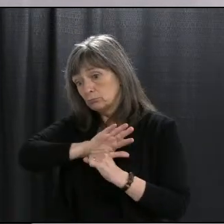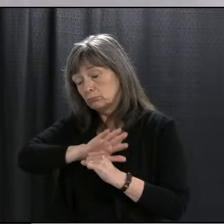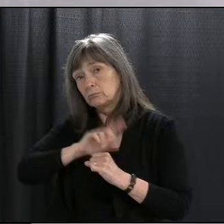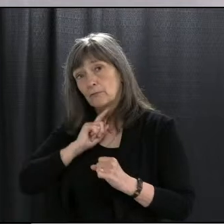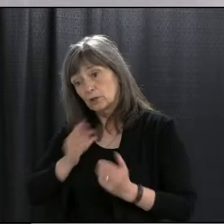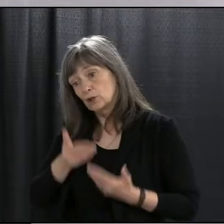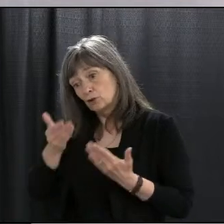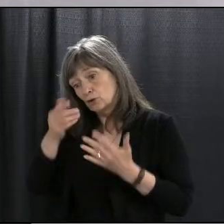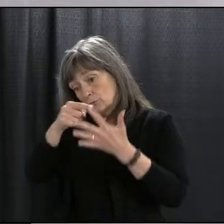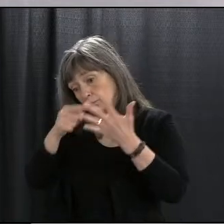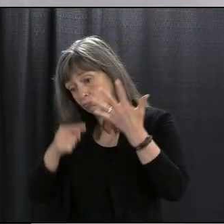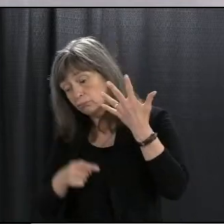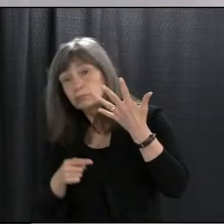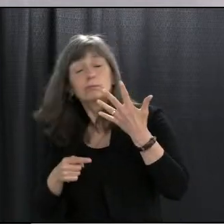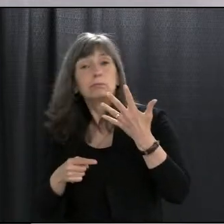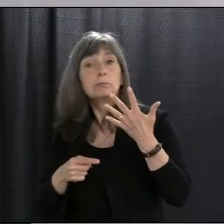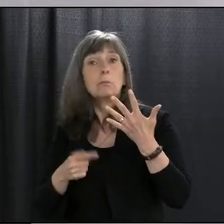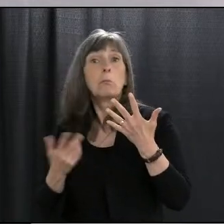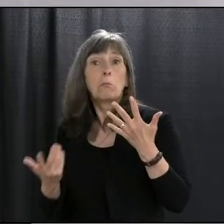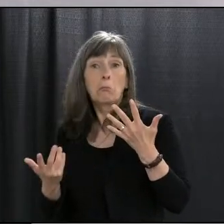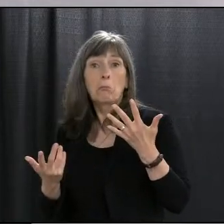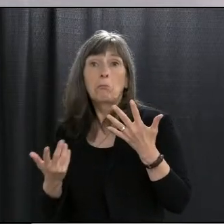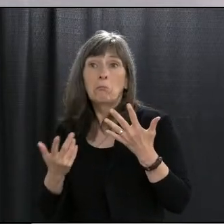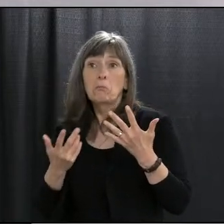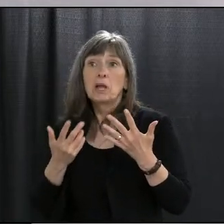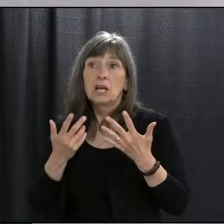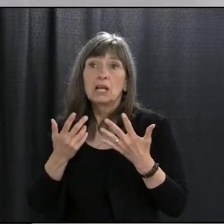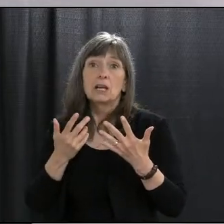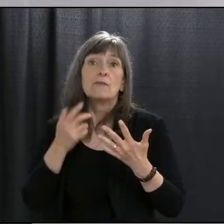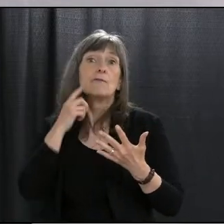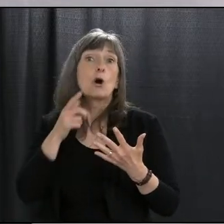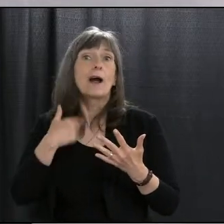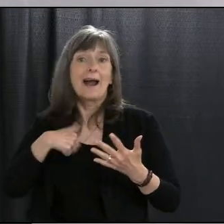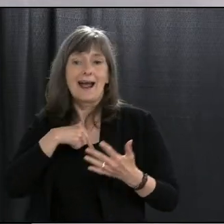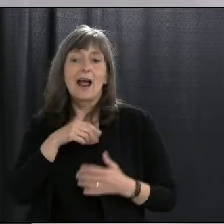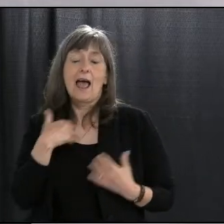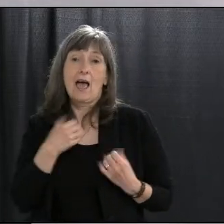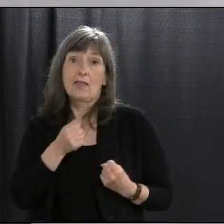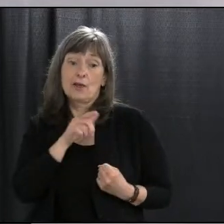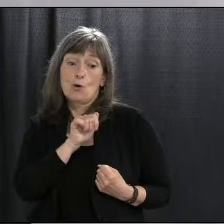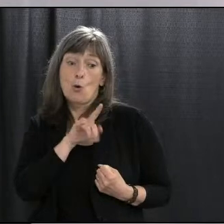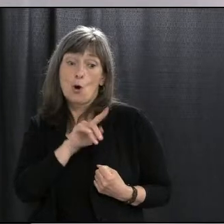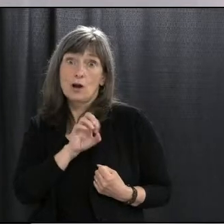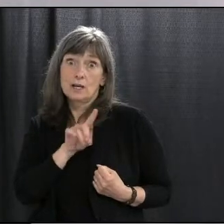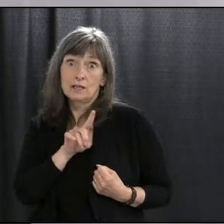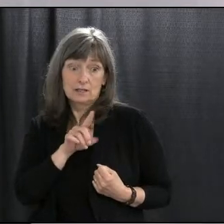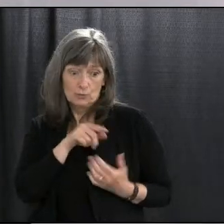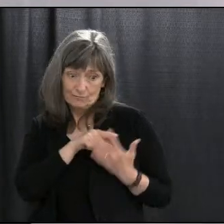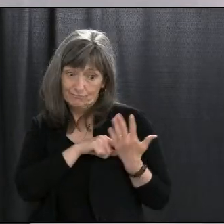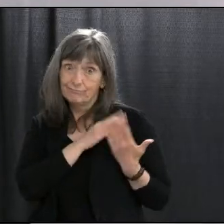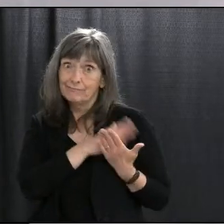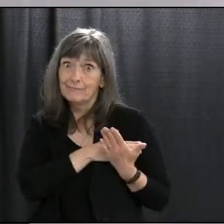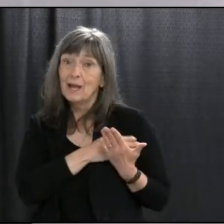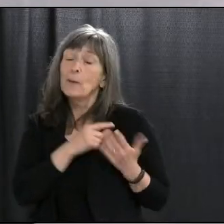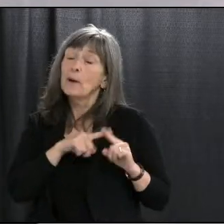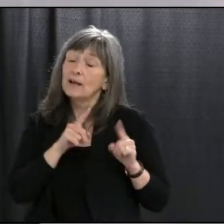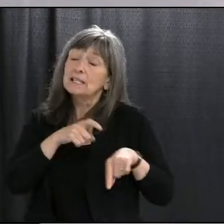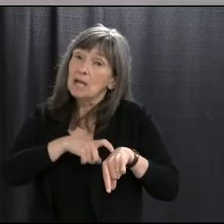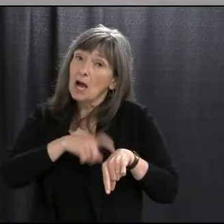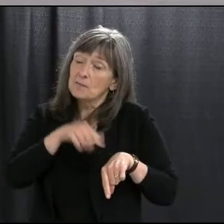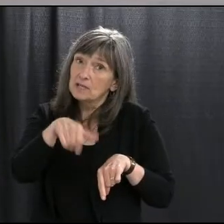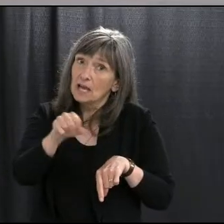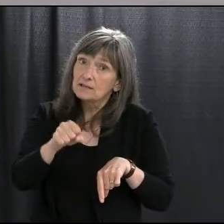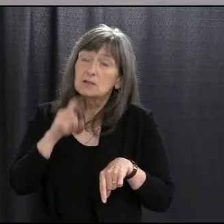NL. This work takes time, but action is being taken and improvements are being made. So I'll hand back to you,